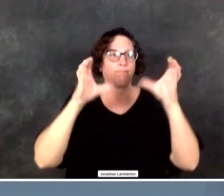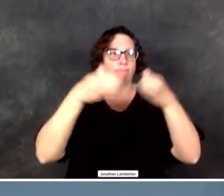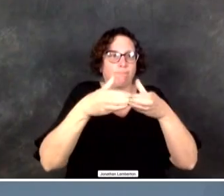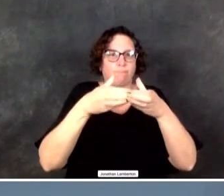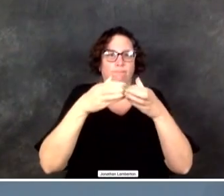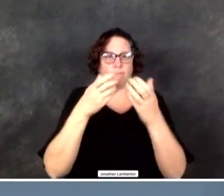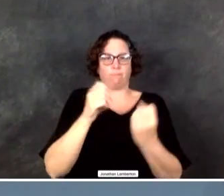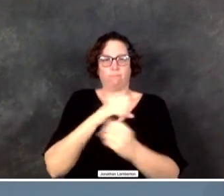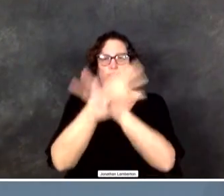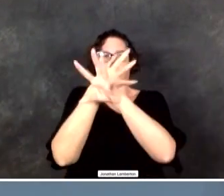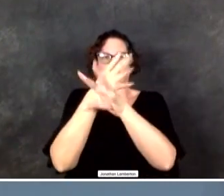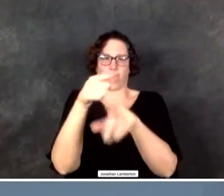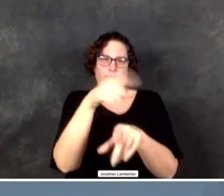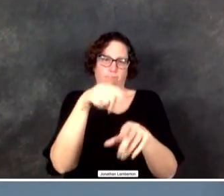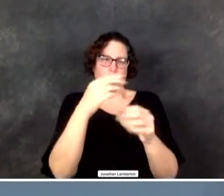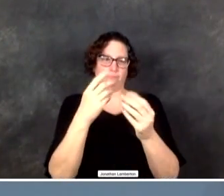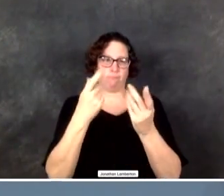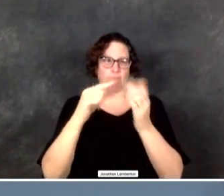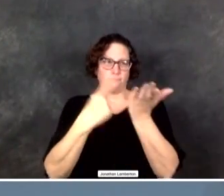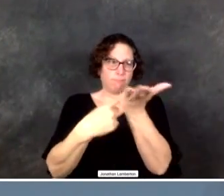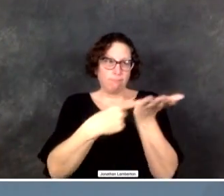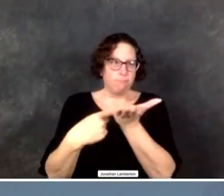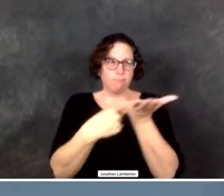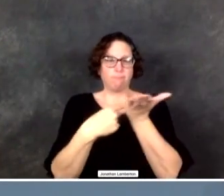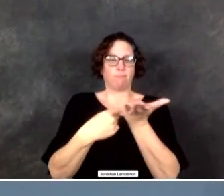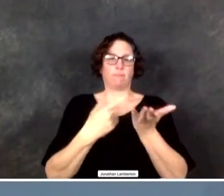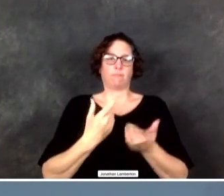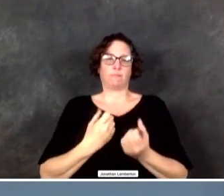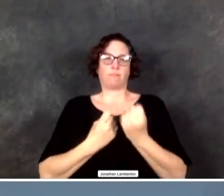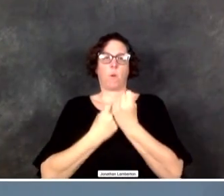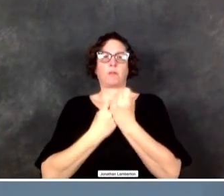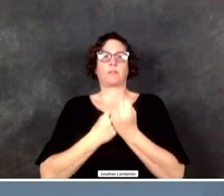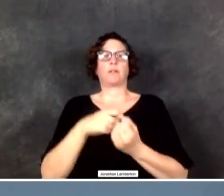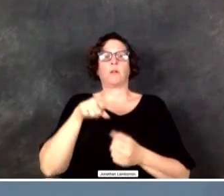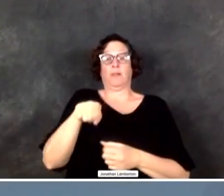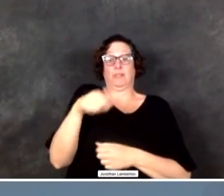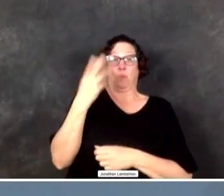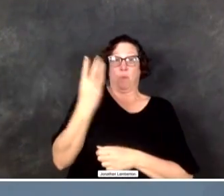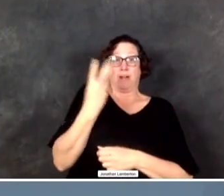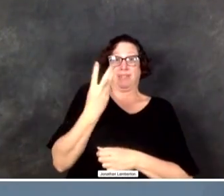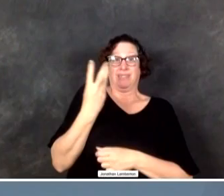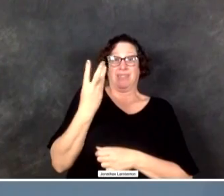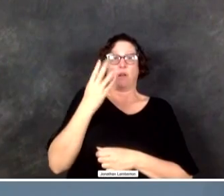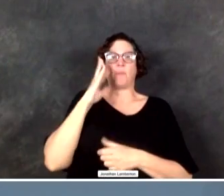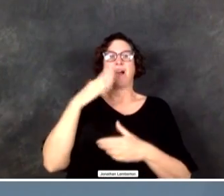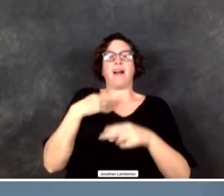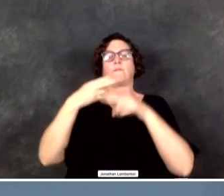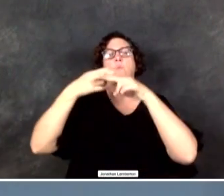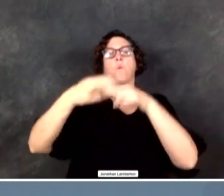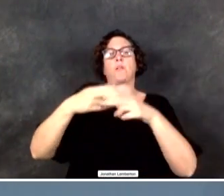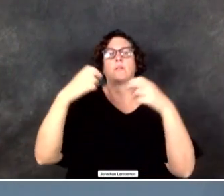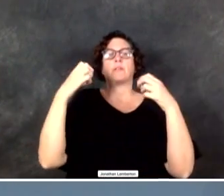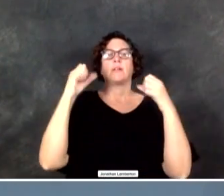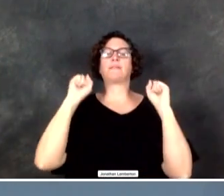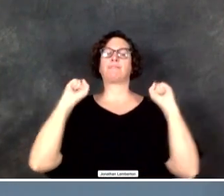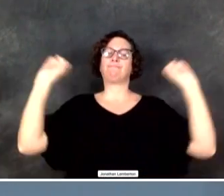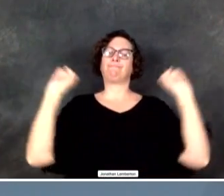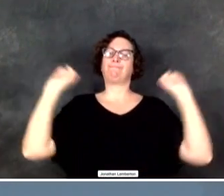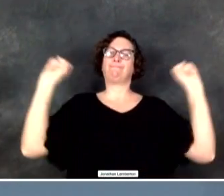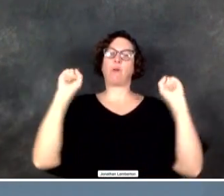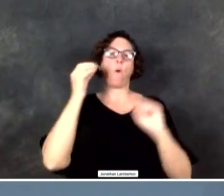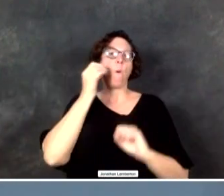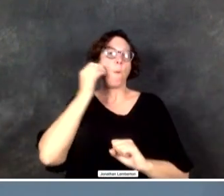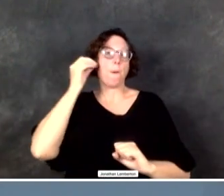at Home Wednesday, where our New York sports teams are doing fitness videos that families will be able to log on to and participate